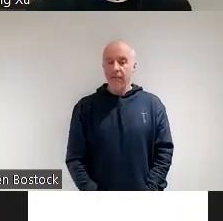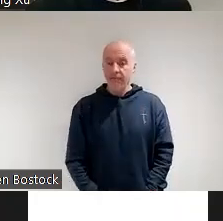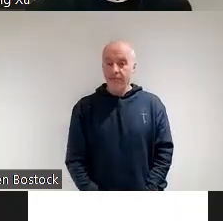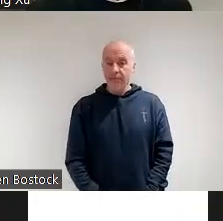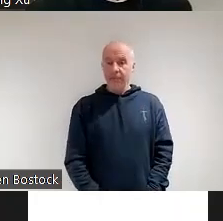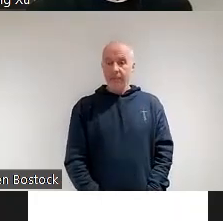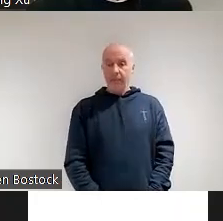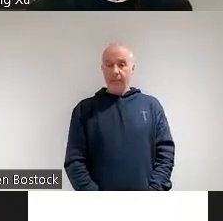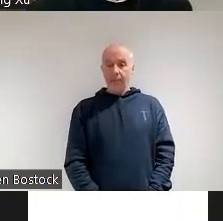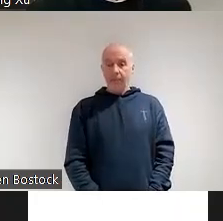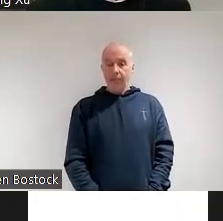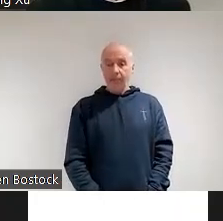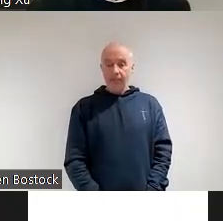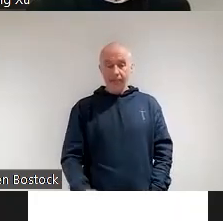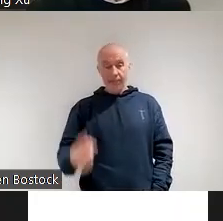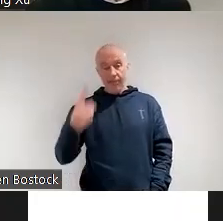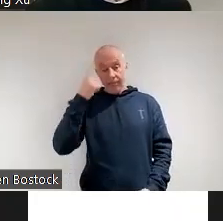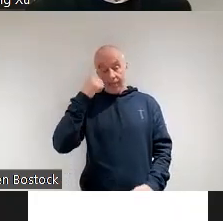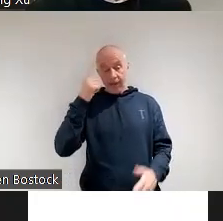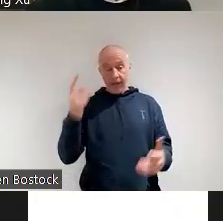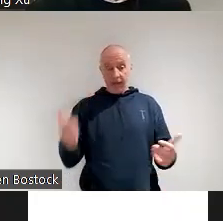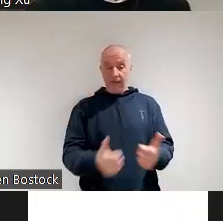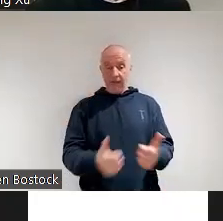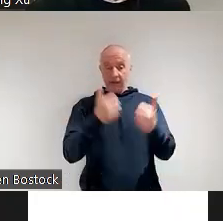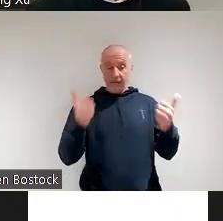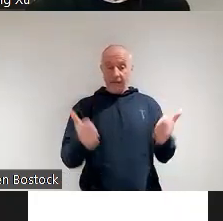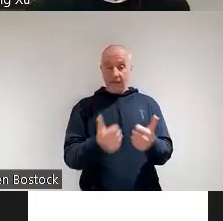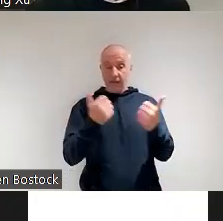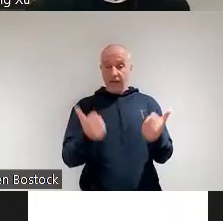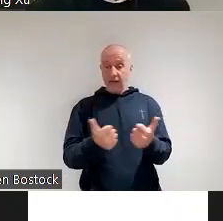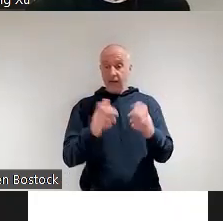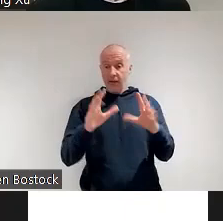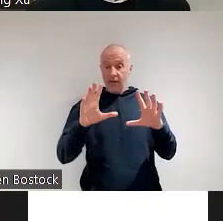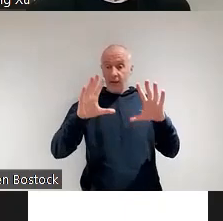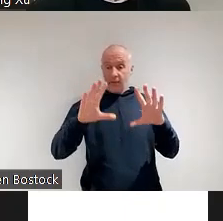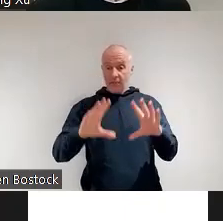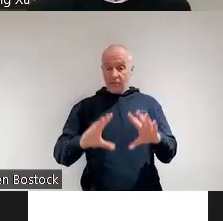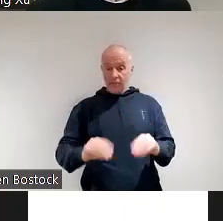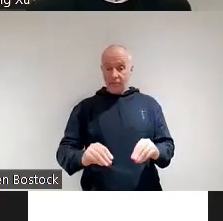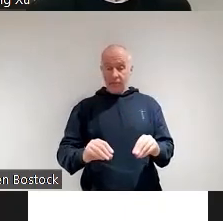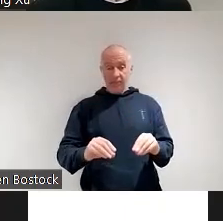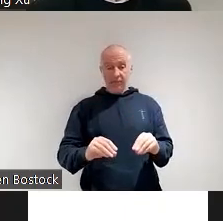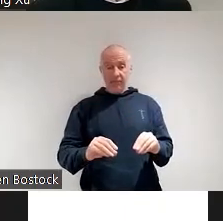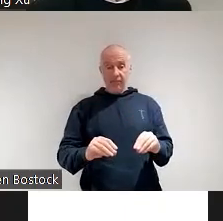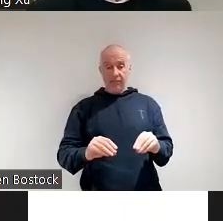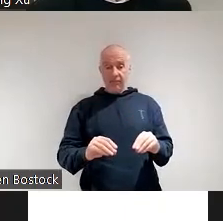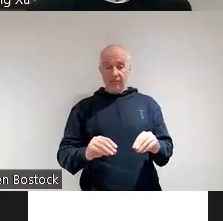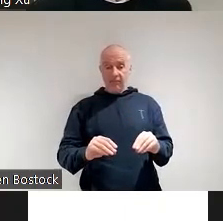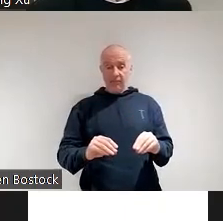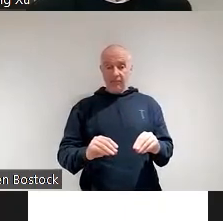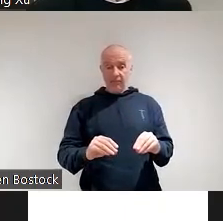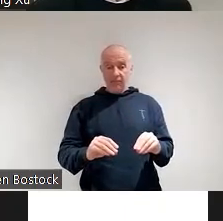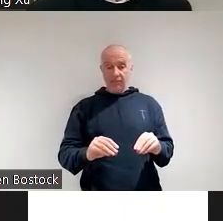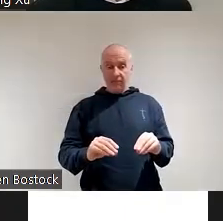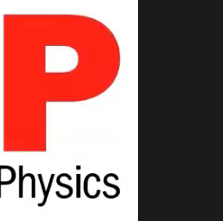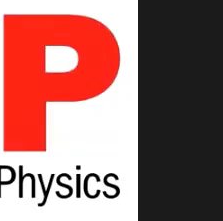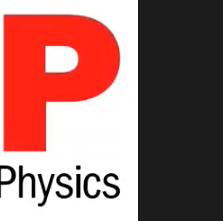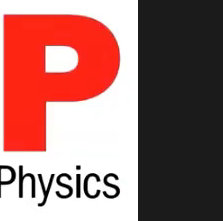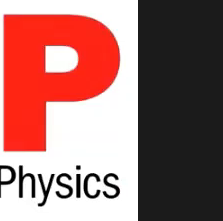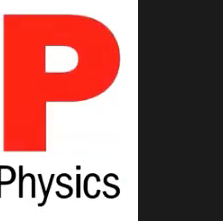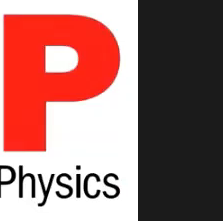I think I finished everything. So I'm going to stop share for a minute. That's